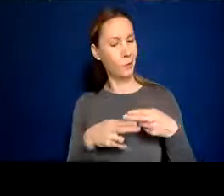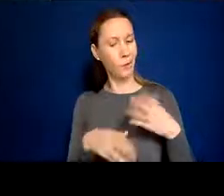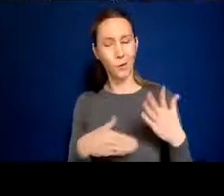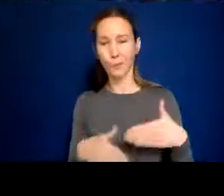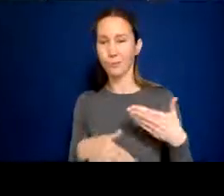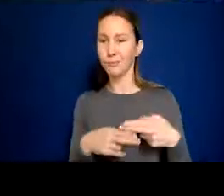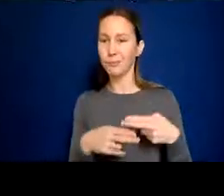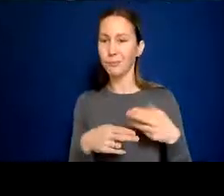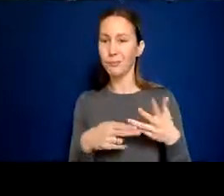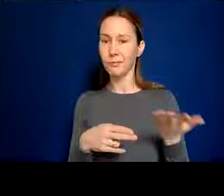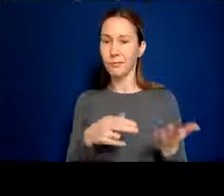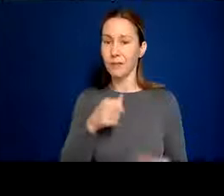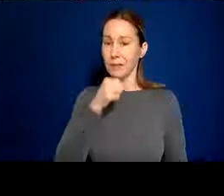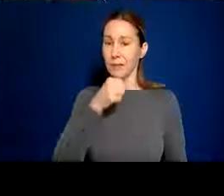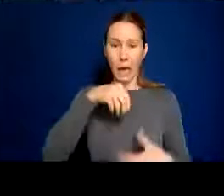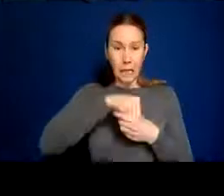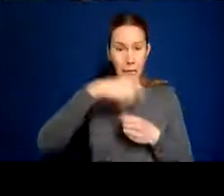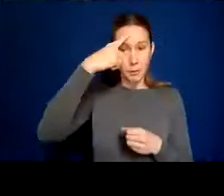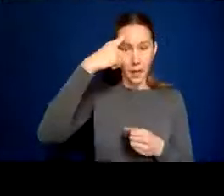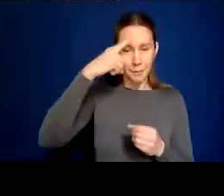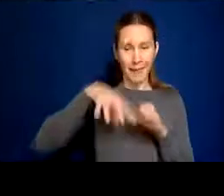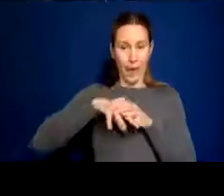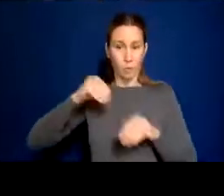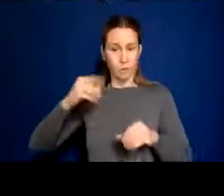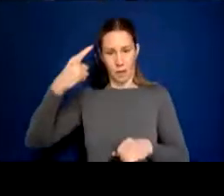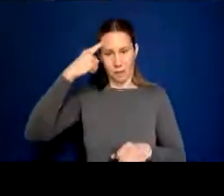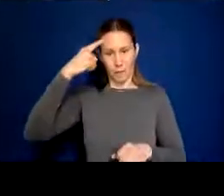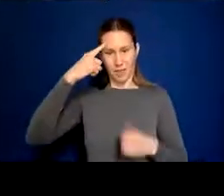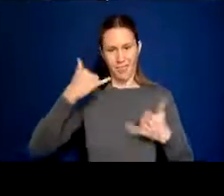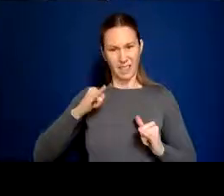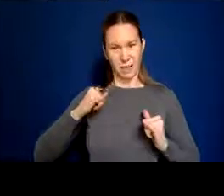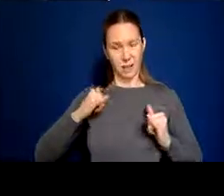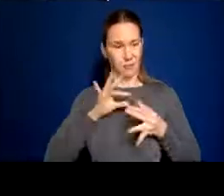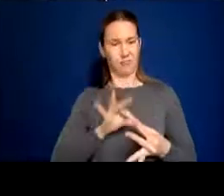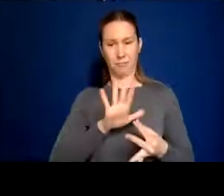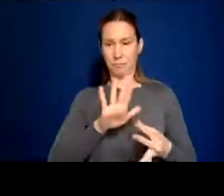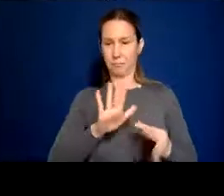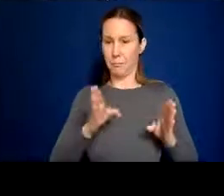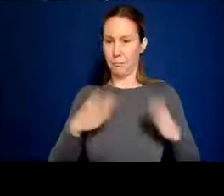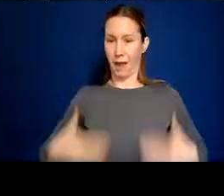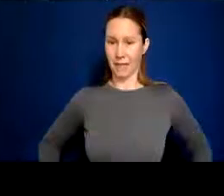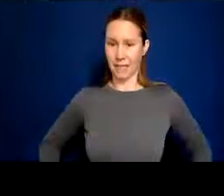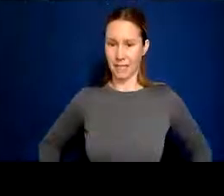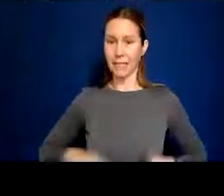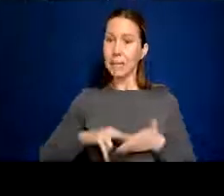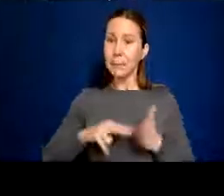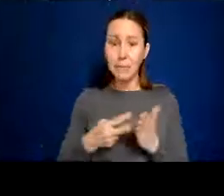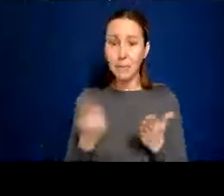whatever is outside the brain that is still part of the person's body. Meaning, is there anything in the body that